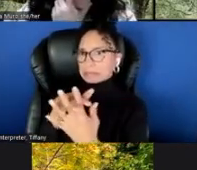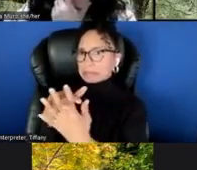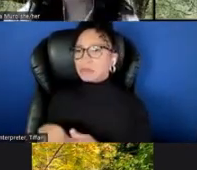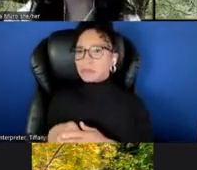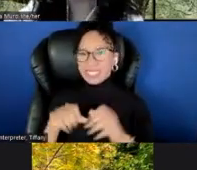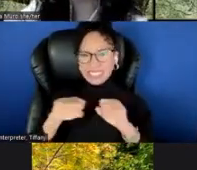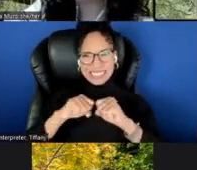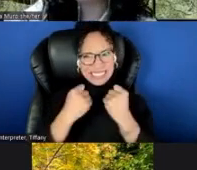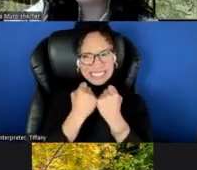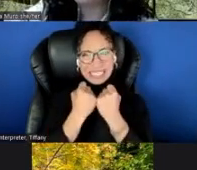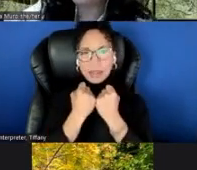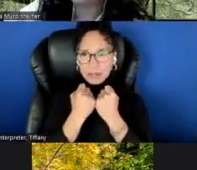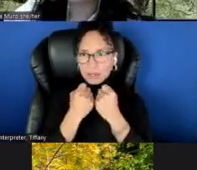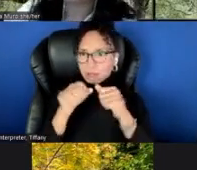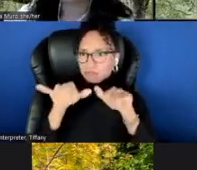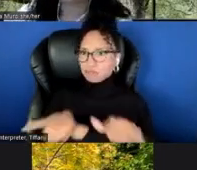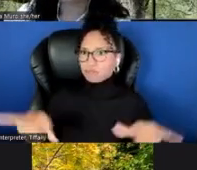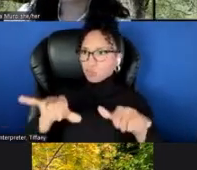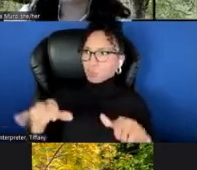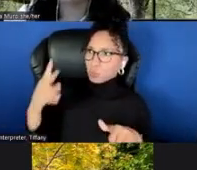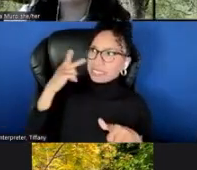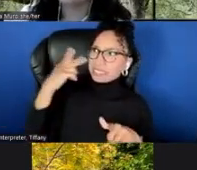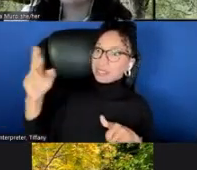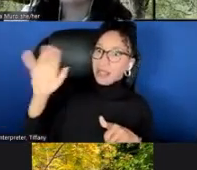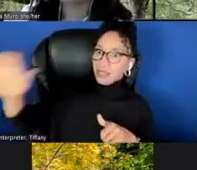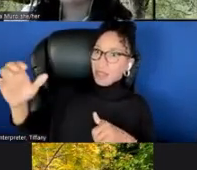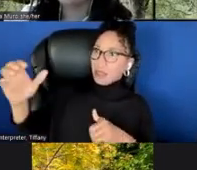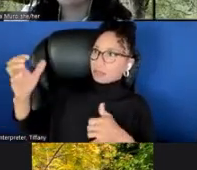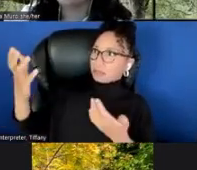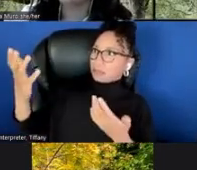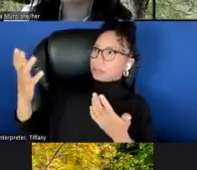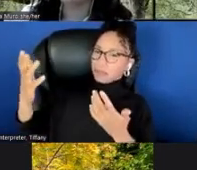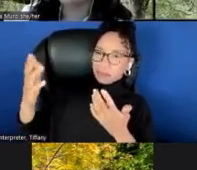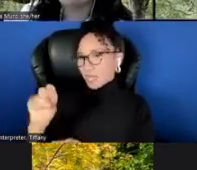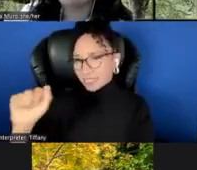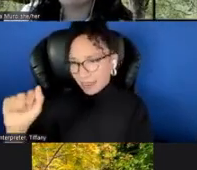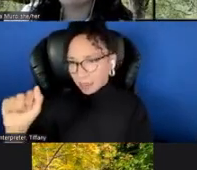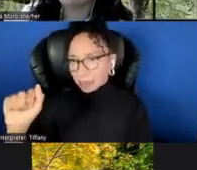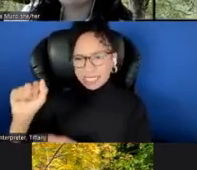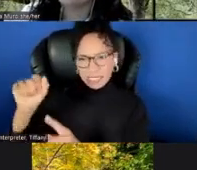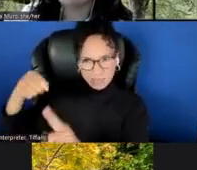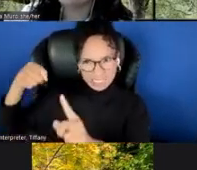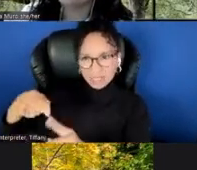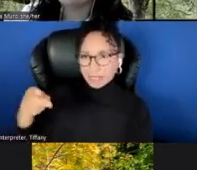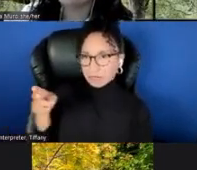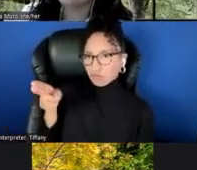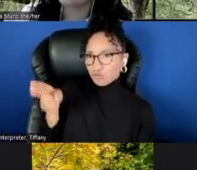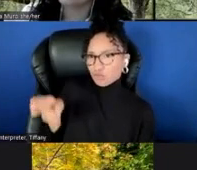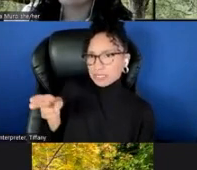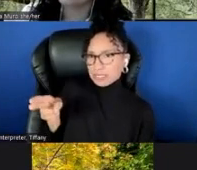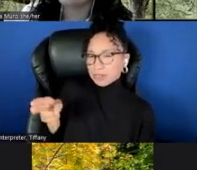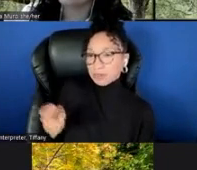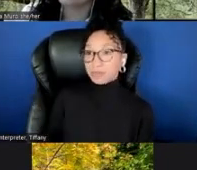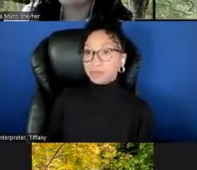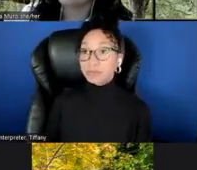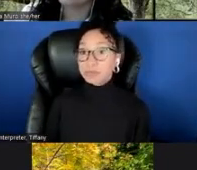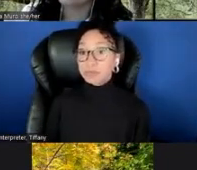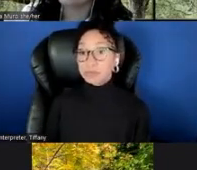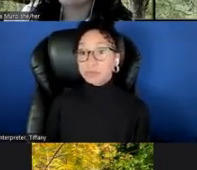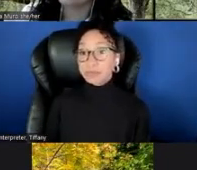that we produce to say who we are as a country, who we are in the world. Some people would talk about racism as